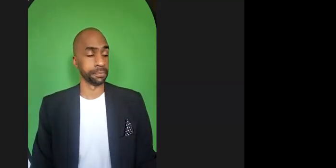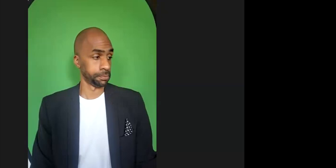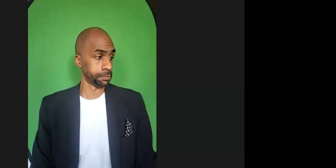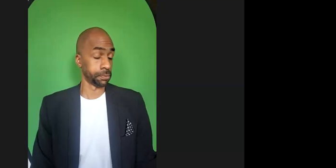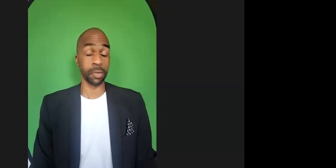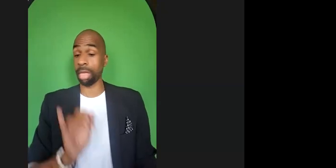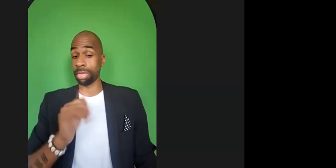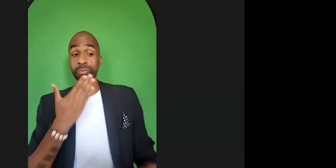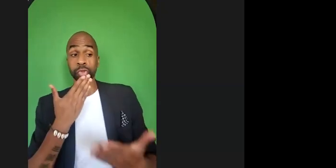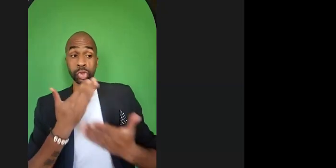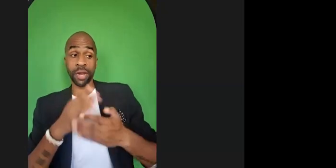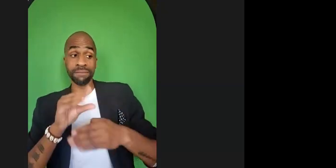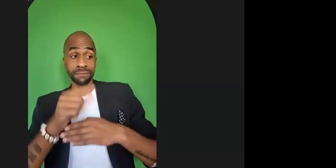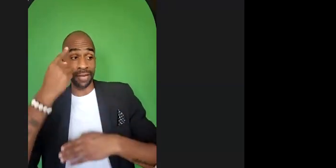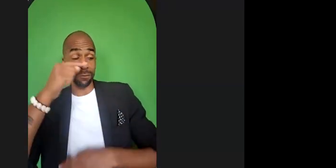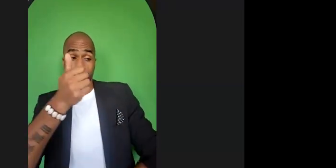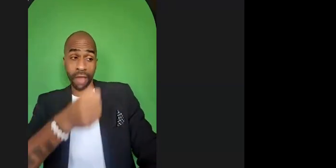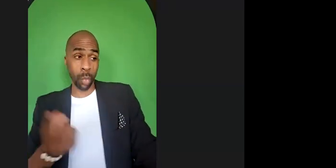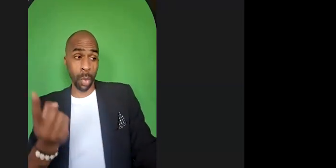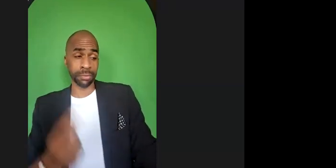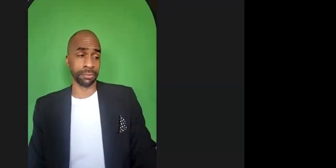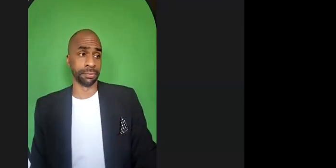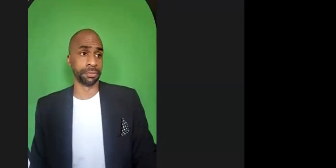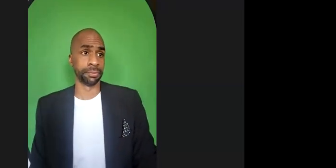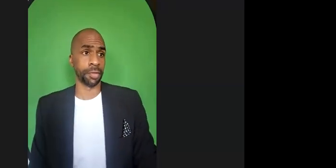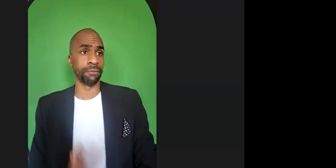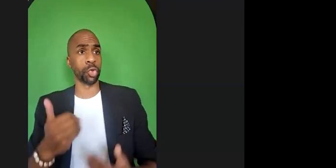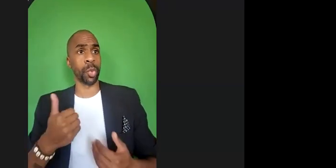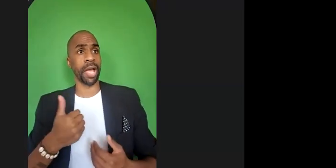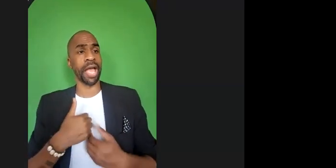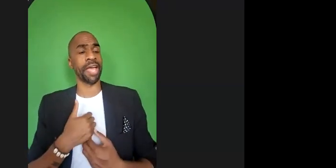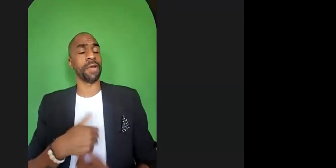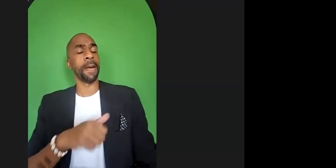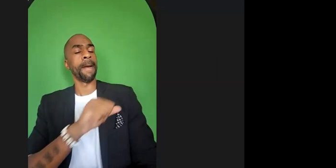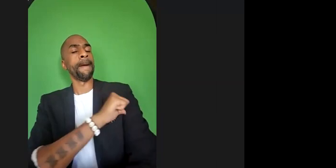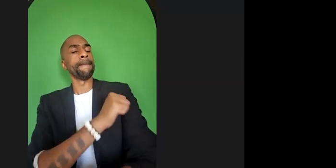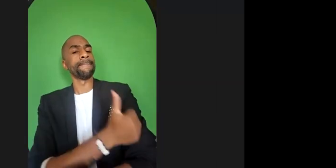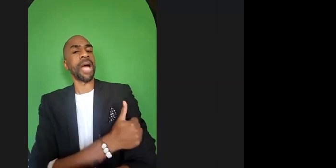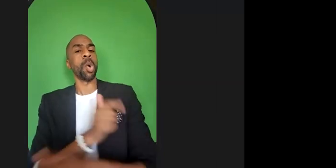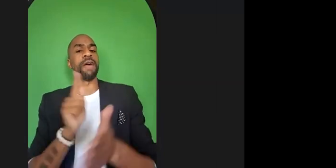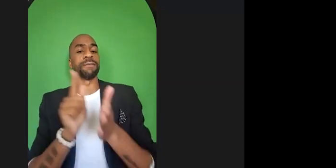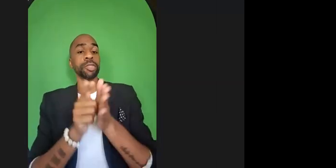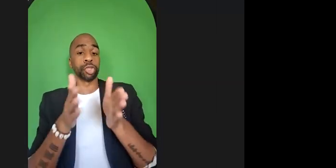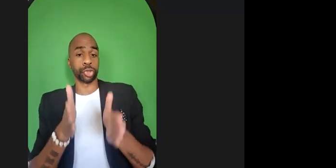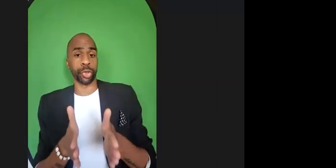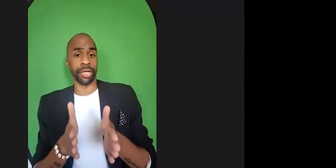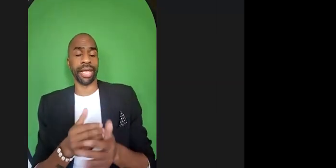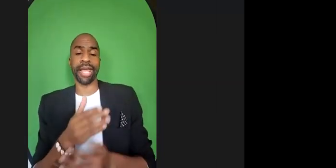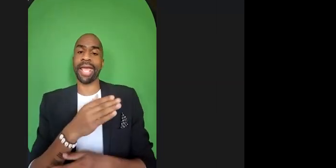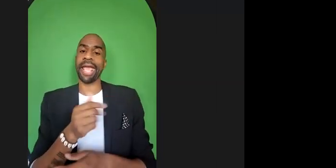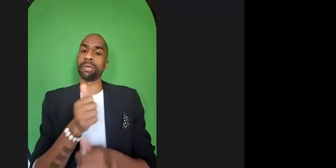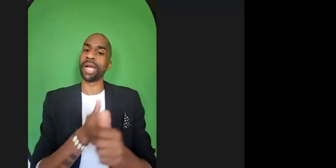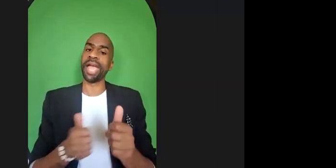everybody. Having a durable power of attorney, a surrogate, having advanced directives, and something that that